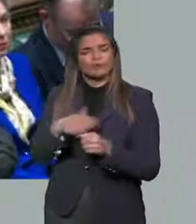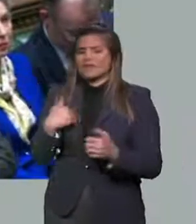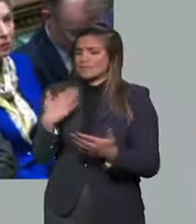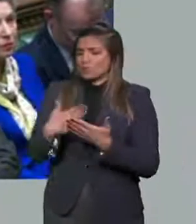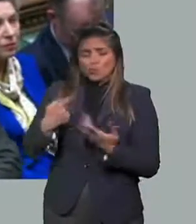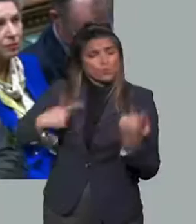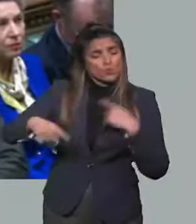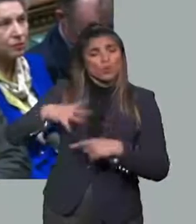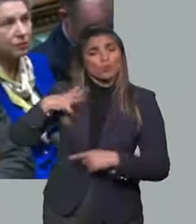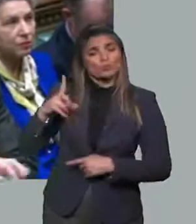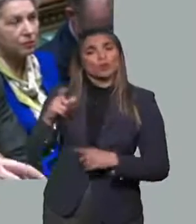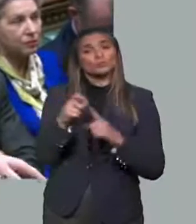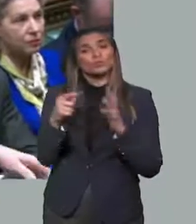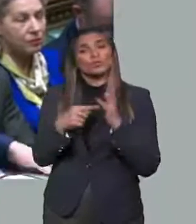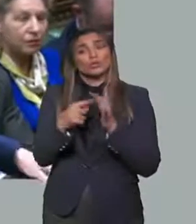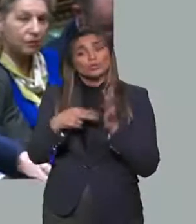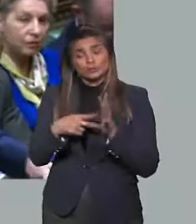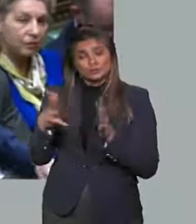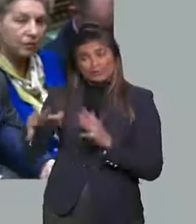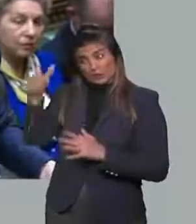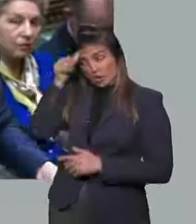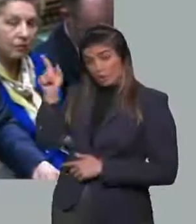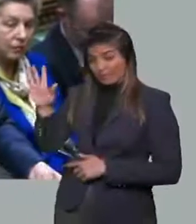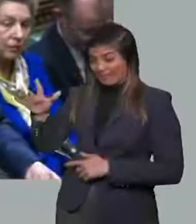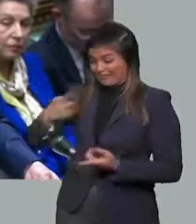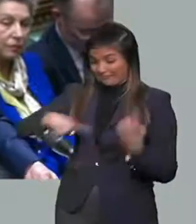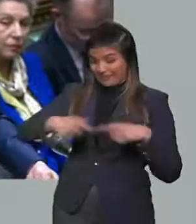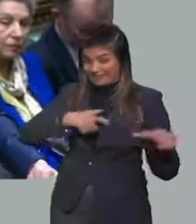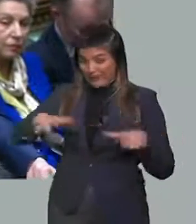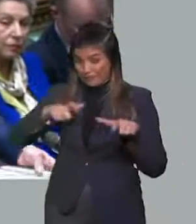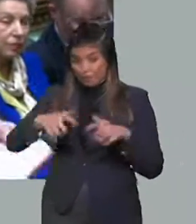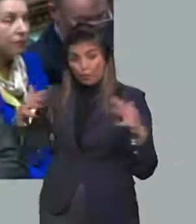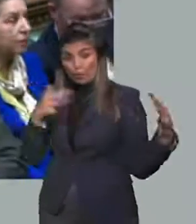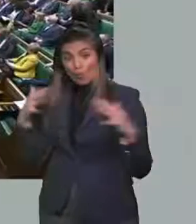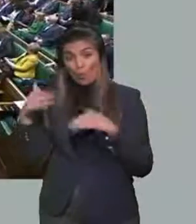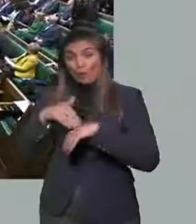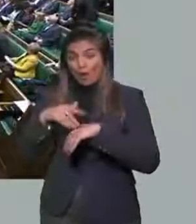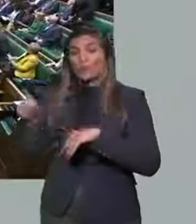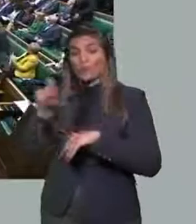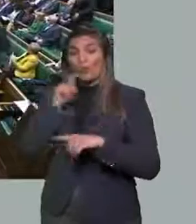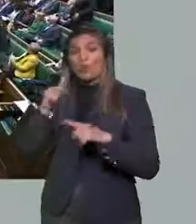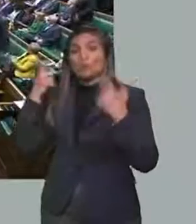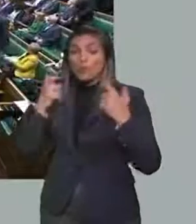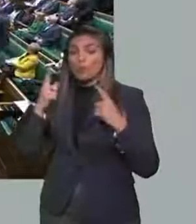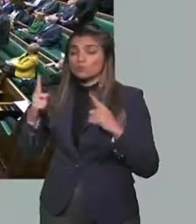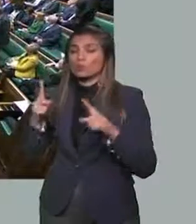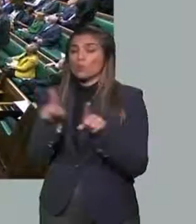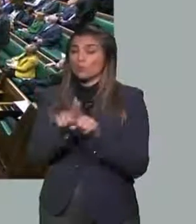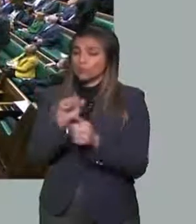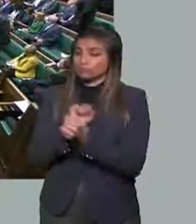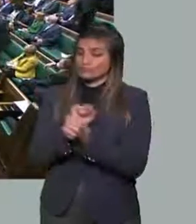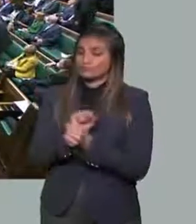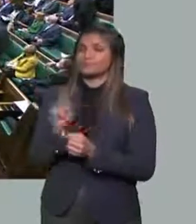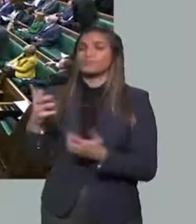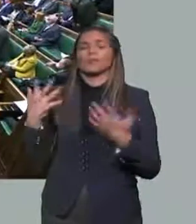know if they continue with war crimes in Ukraine, they'll end up not just in the dock of a court, but behind bars. We now come to the Leader of the SNP,